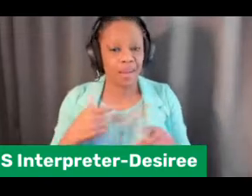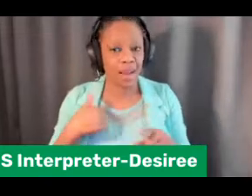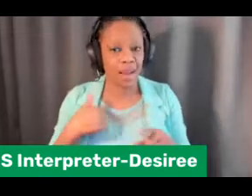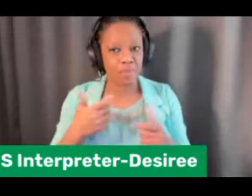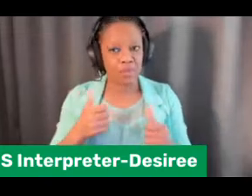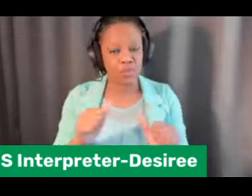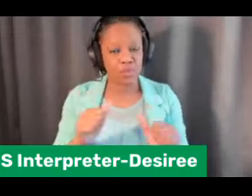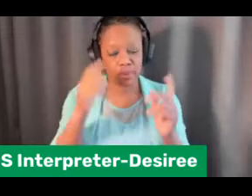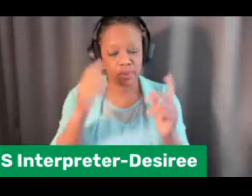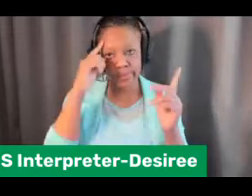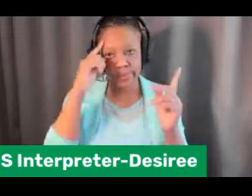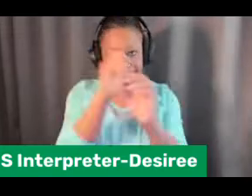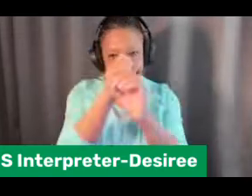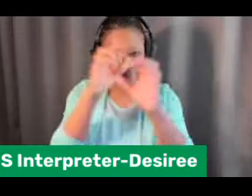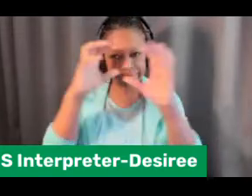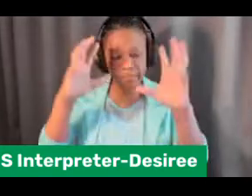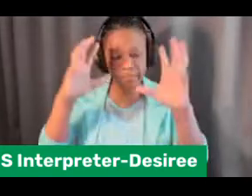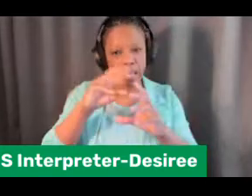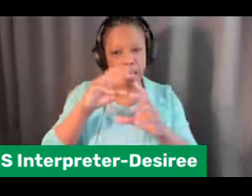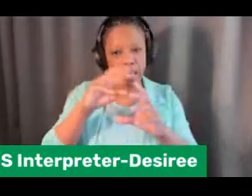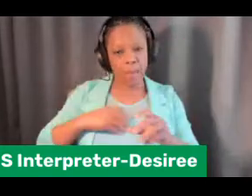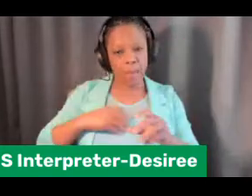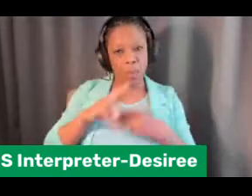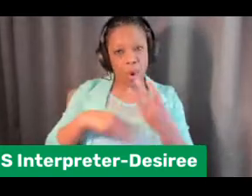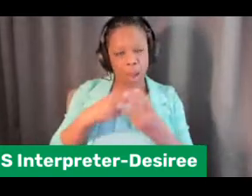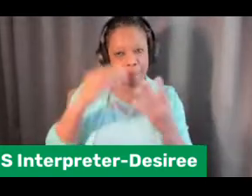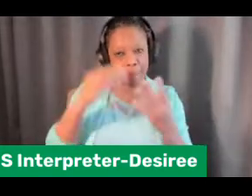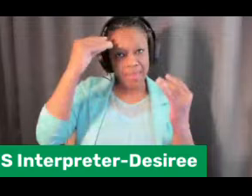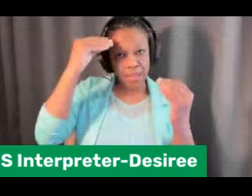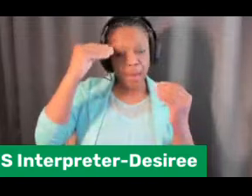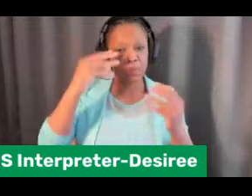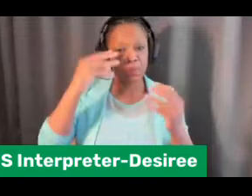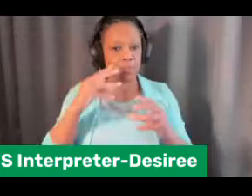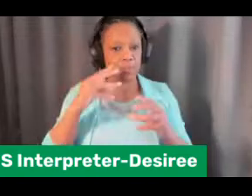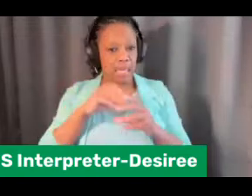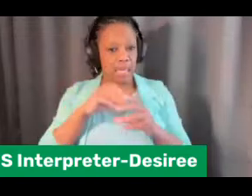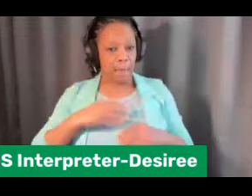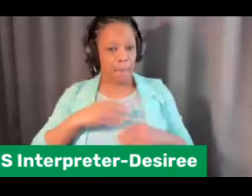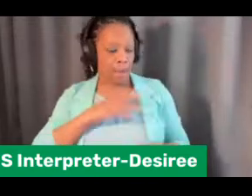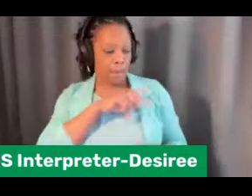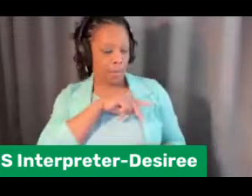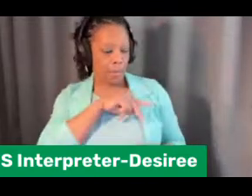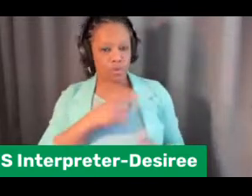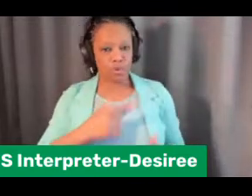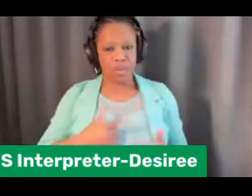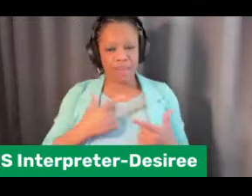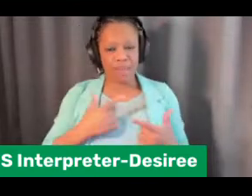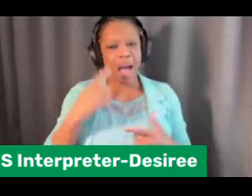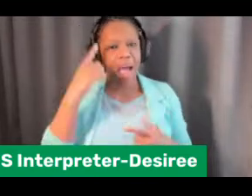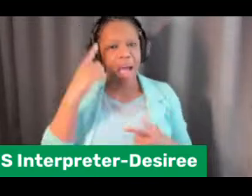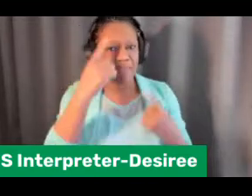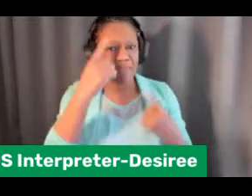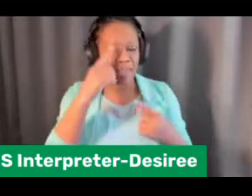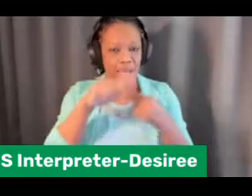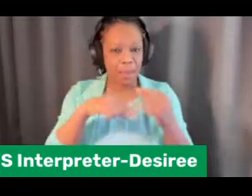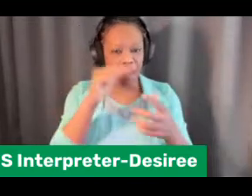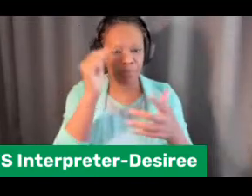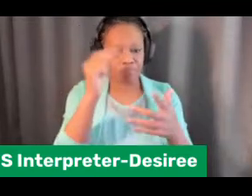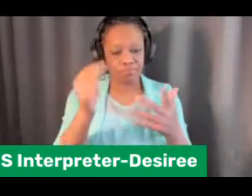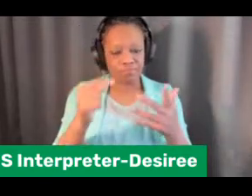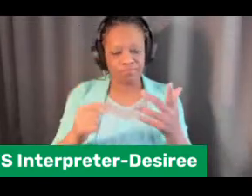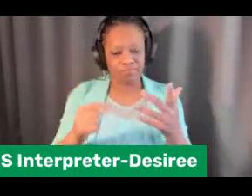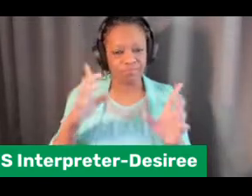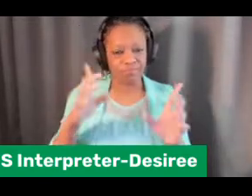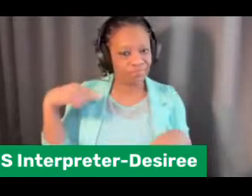own professional and scholarly worlds, and in my personal life for the last several years, and share that knowledge with y'all. And so